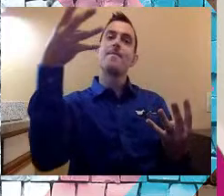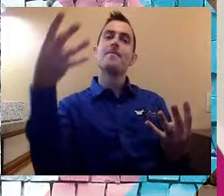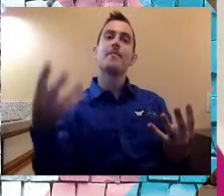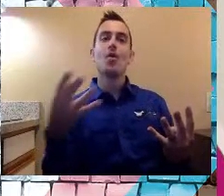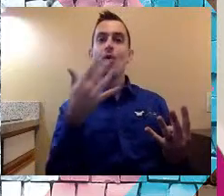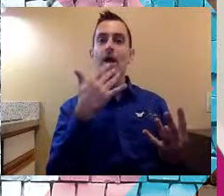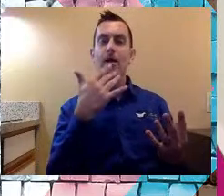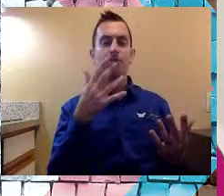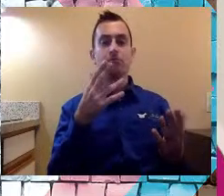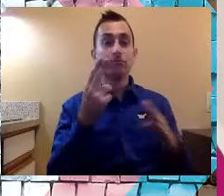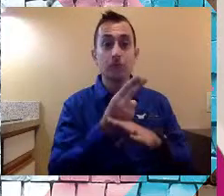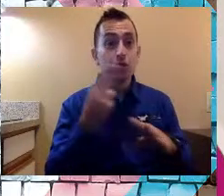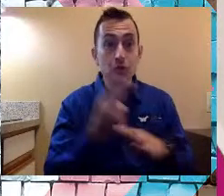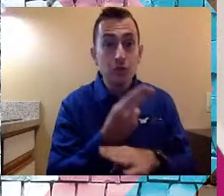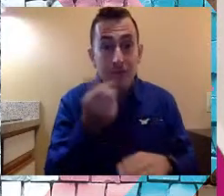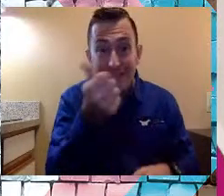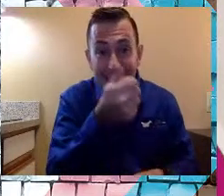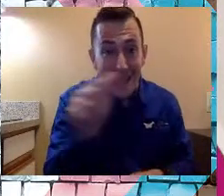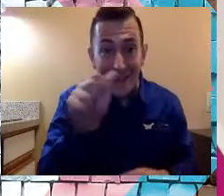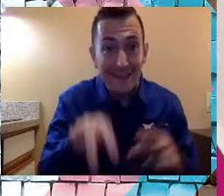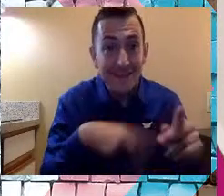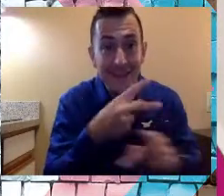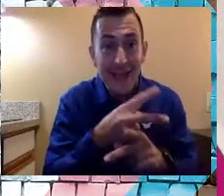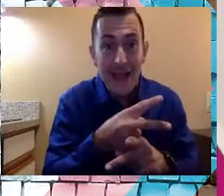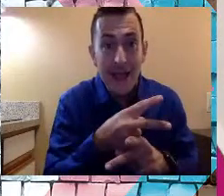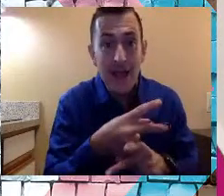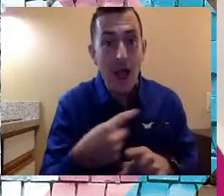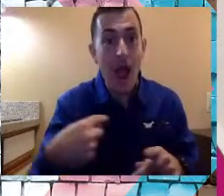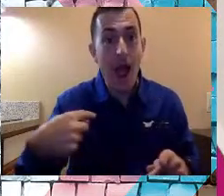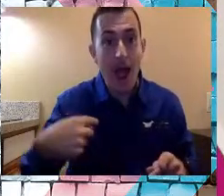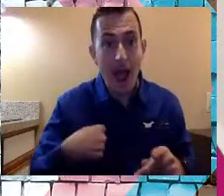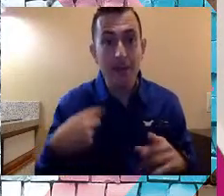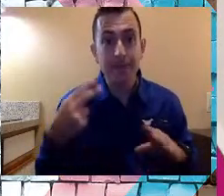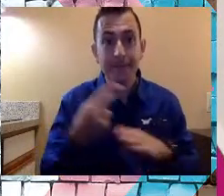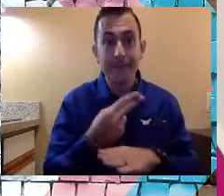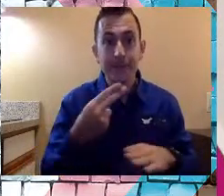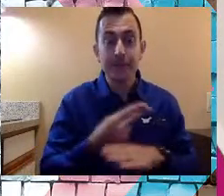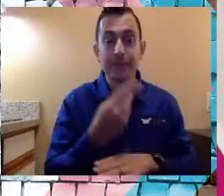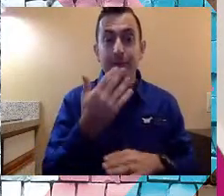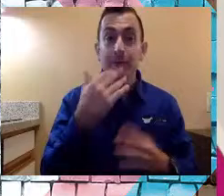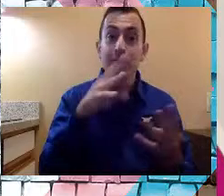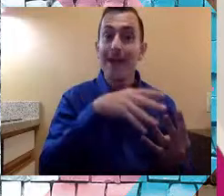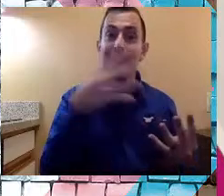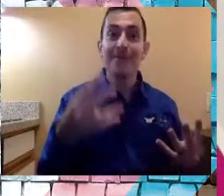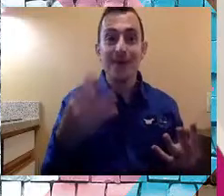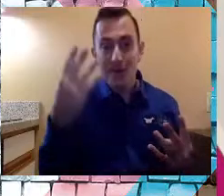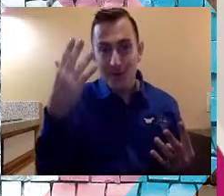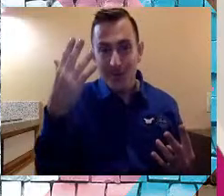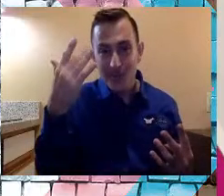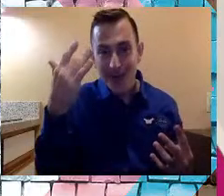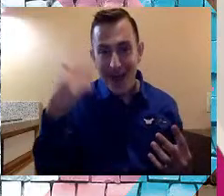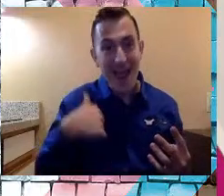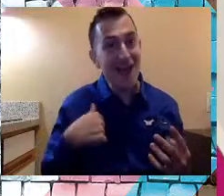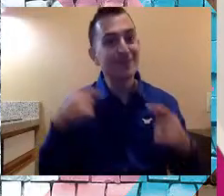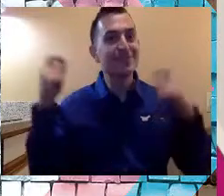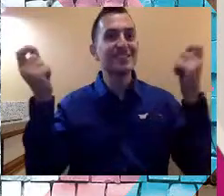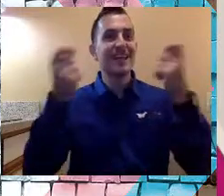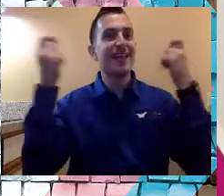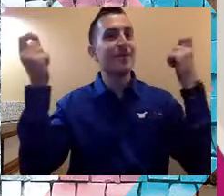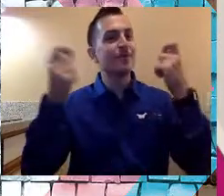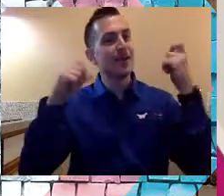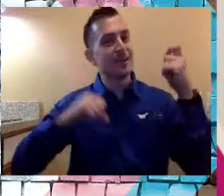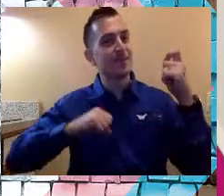You can use any kind of yarn. I'm using rainbow colors today because I'm celebrating Pride, but you can use anything you